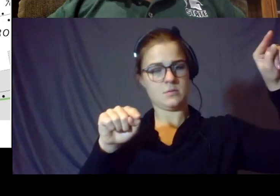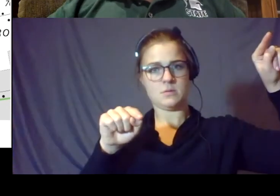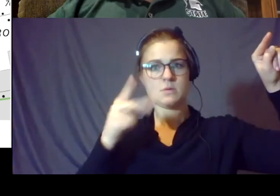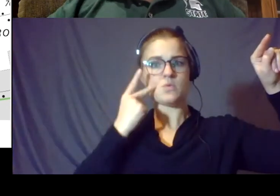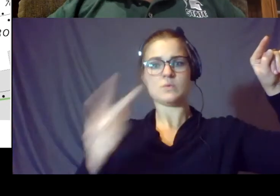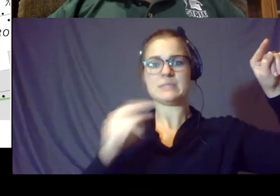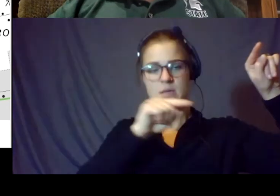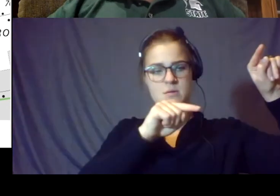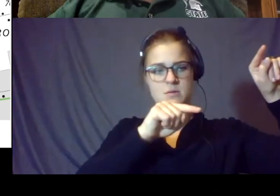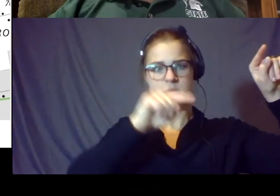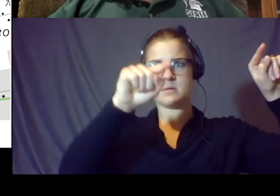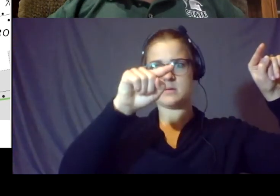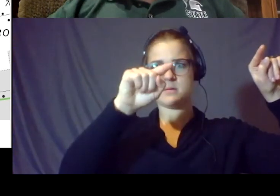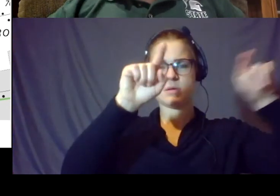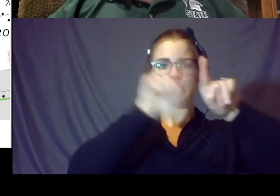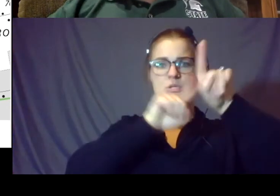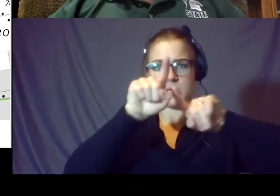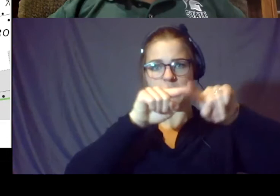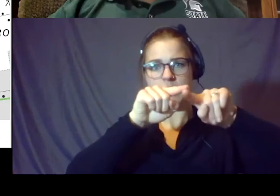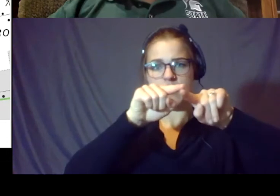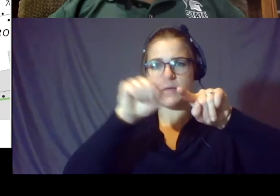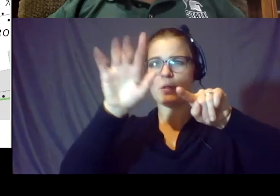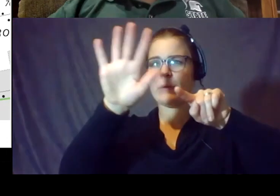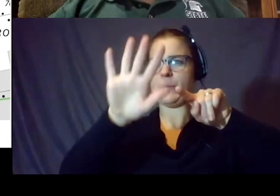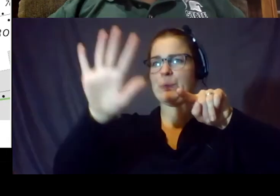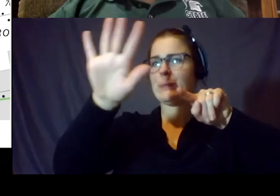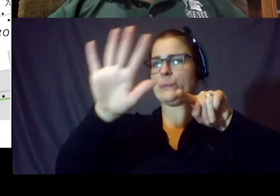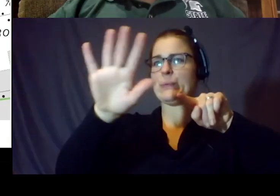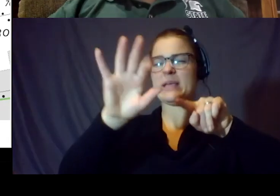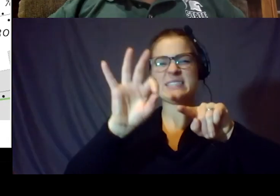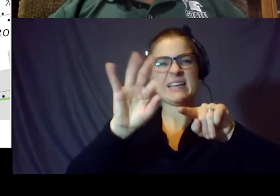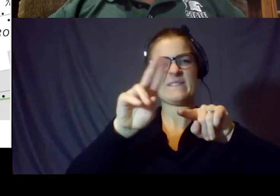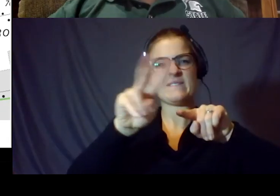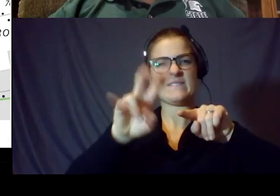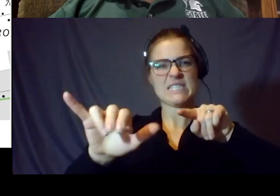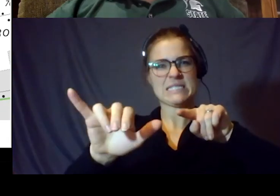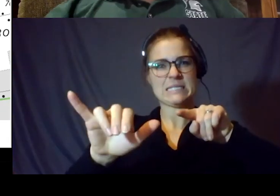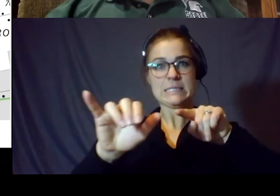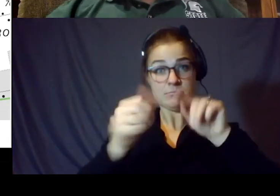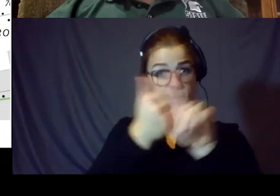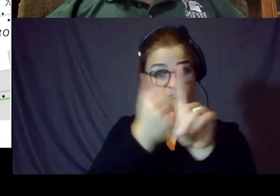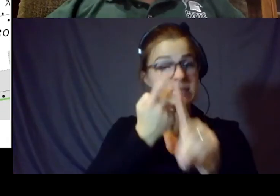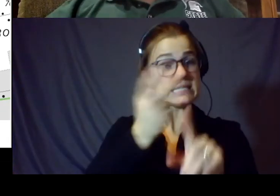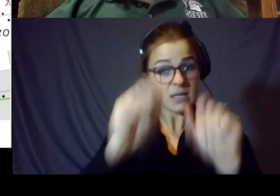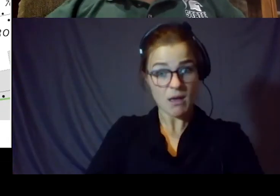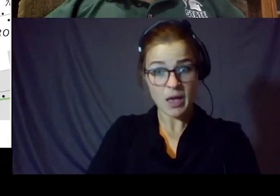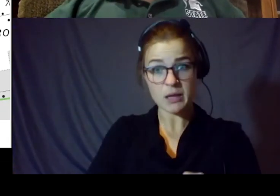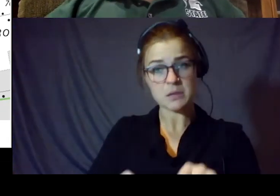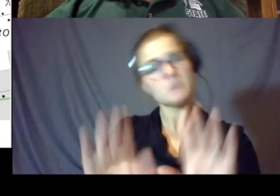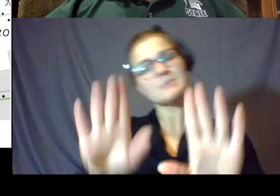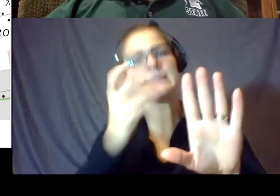this star, and then you'll see a faint fuzzy patch visible to the eye in decent